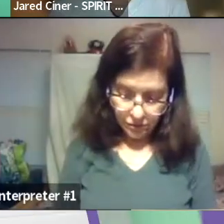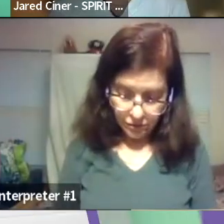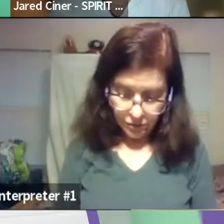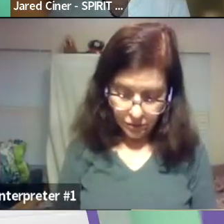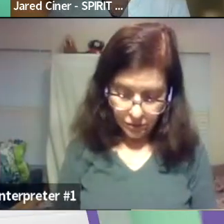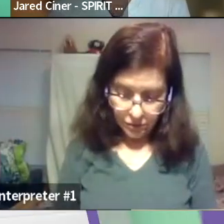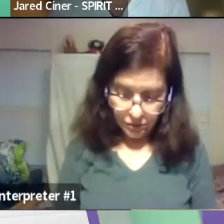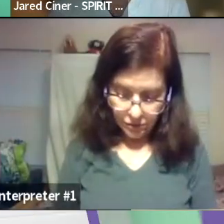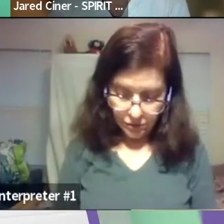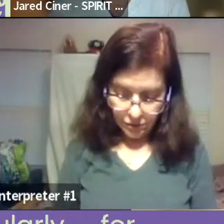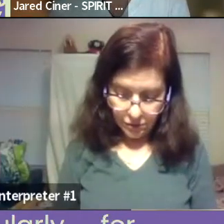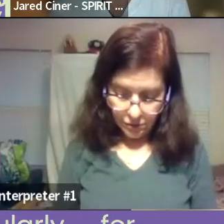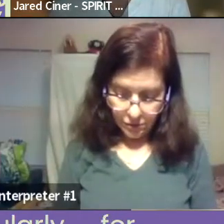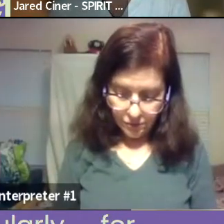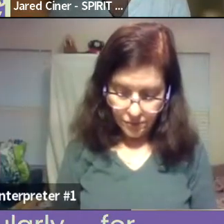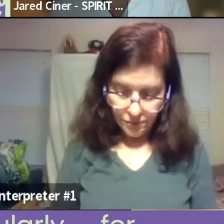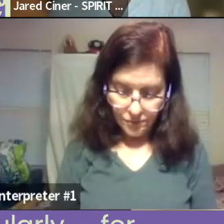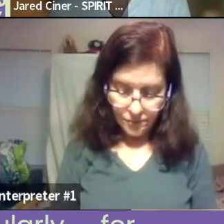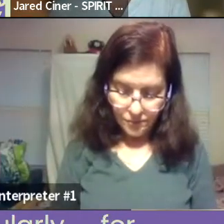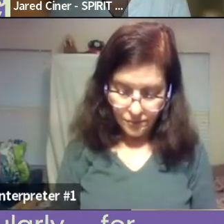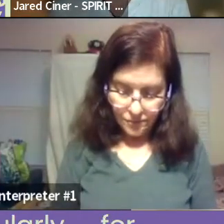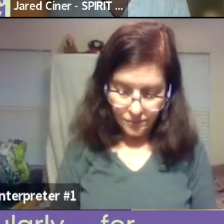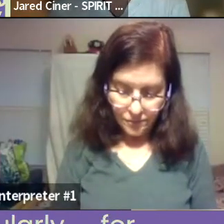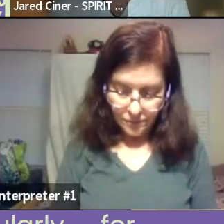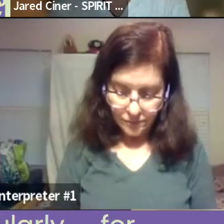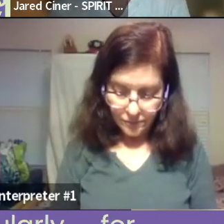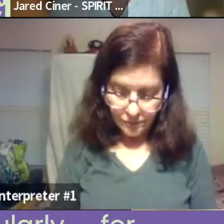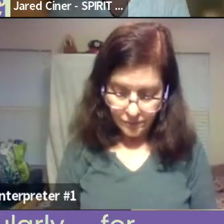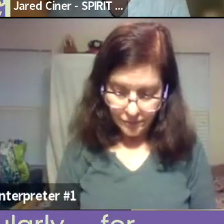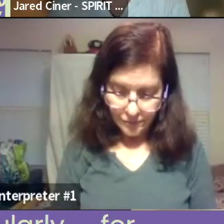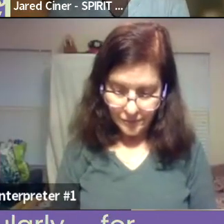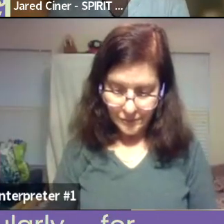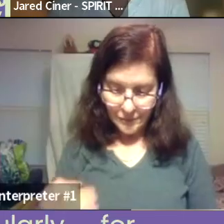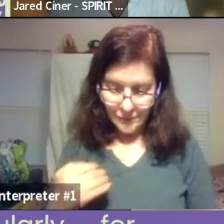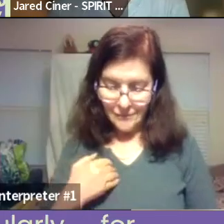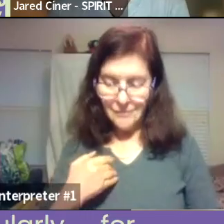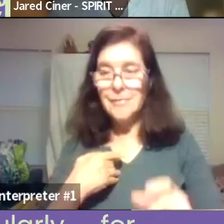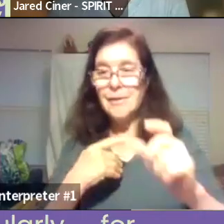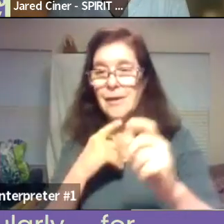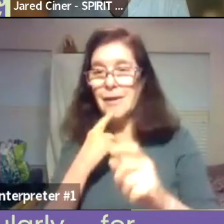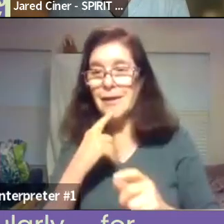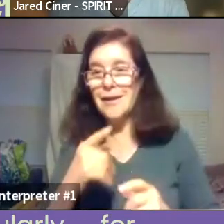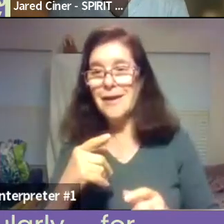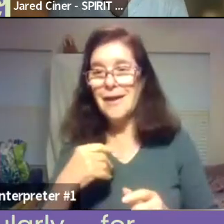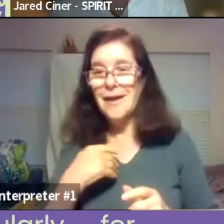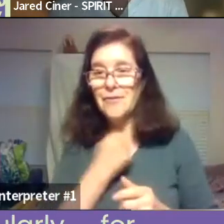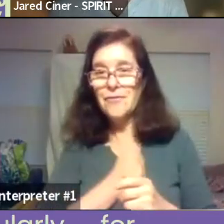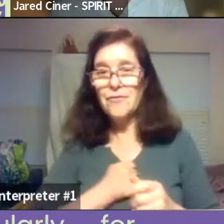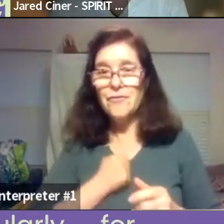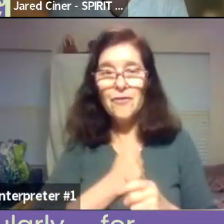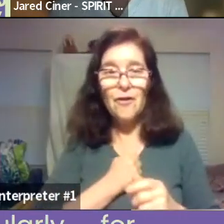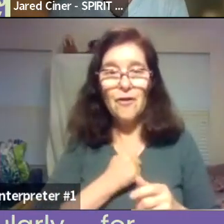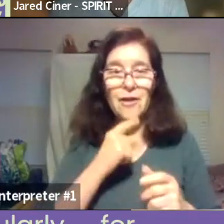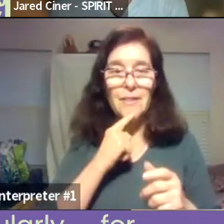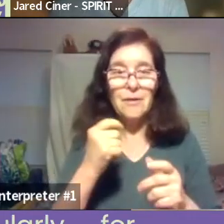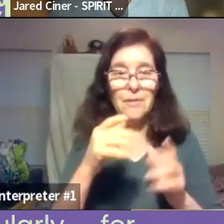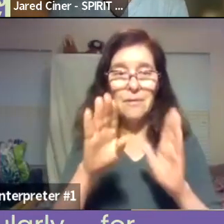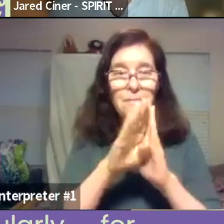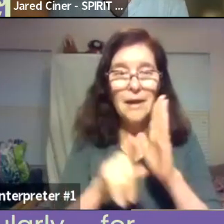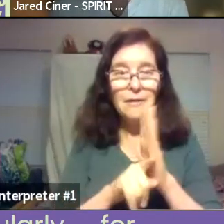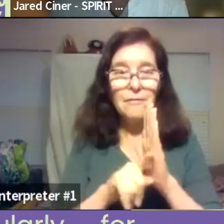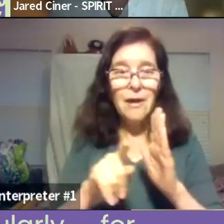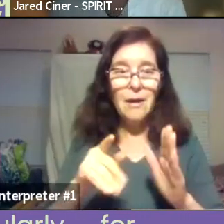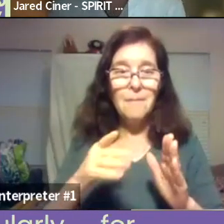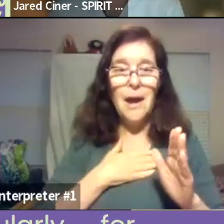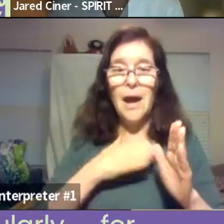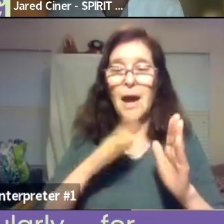We could go on to the next slide. So a little bit of backstory. Sorry for the formatting here. My